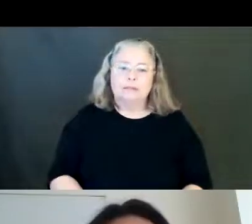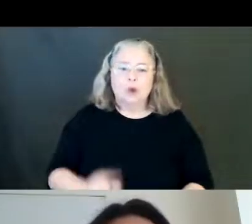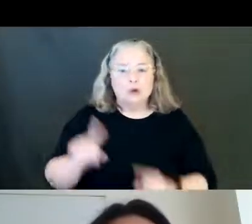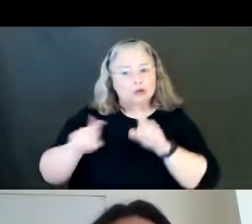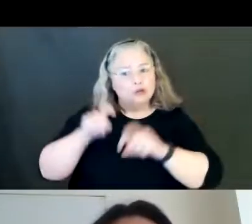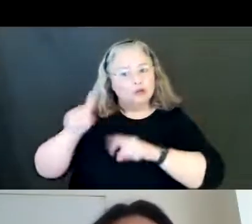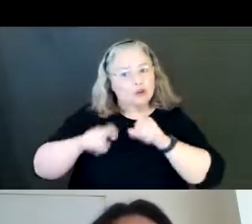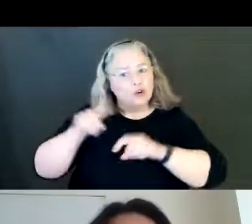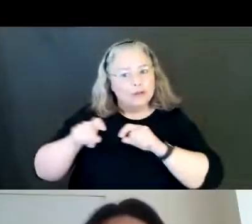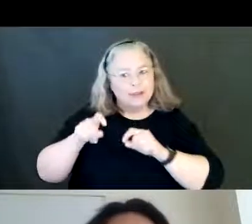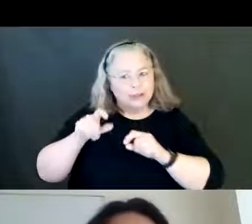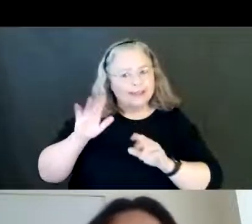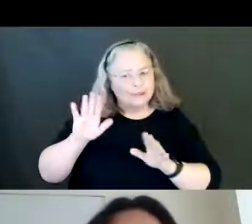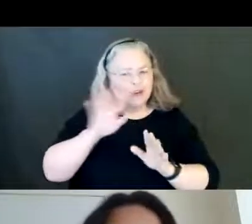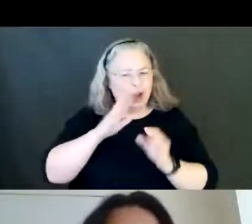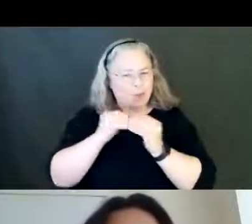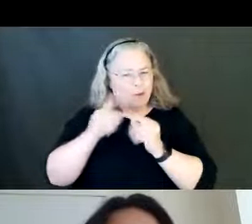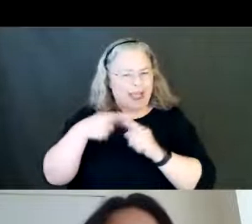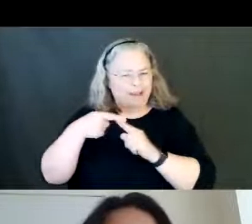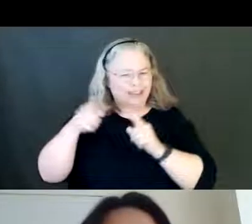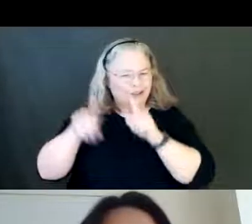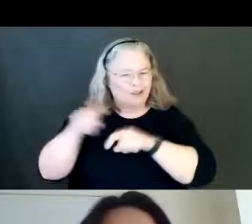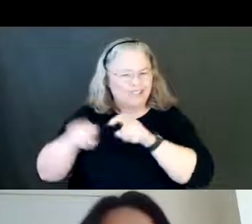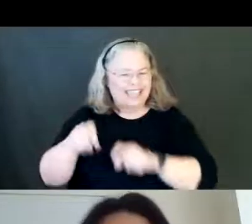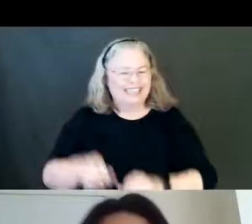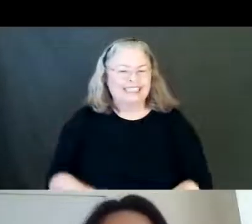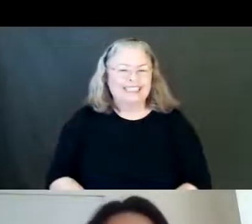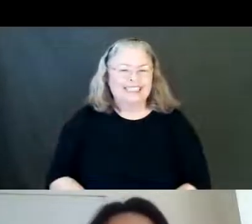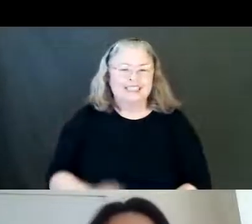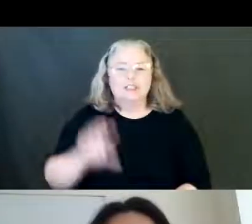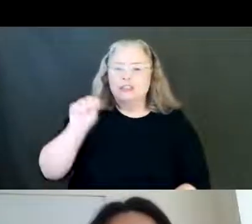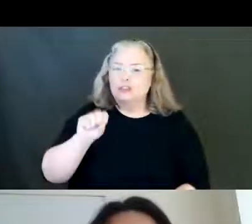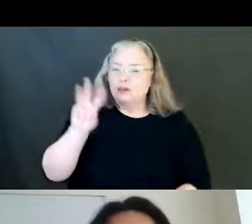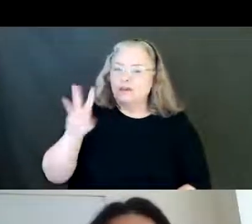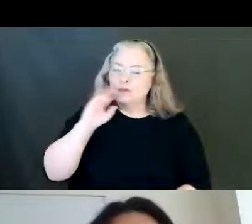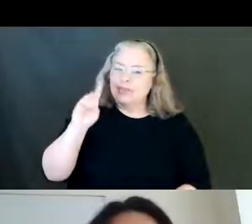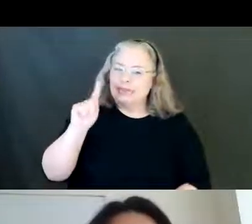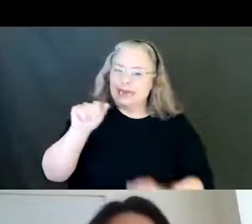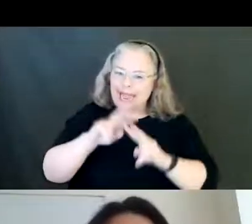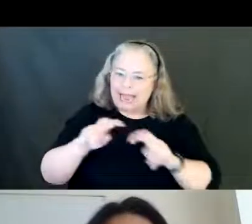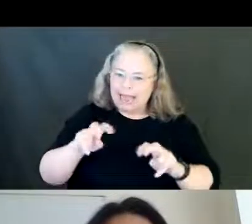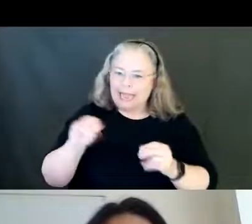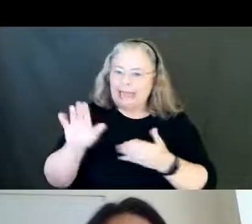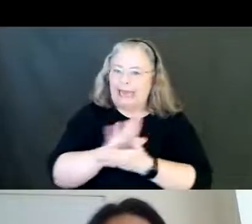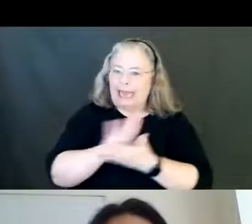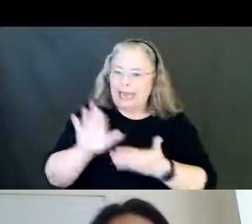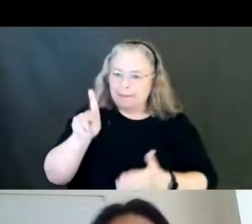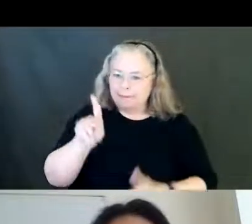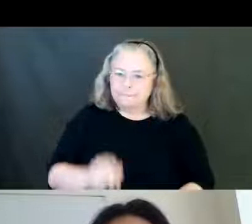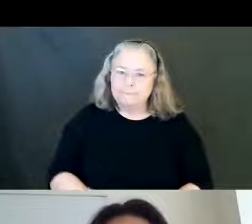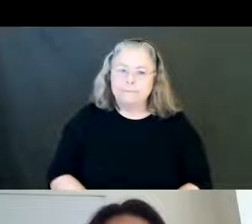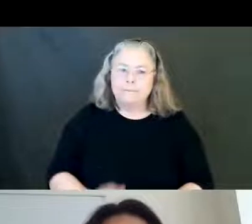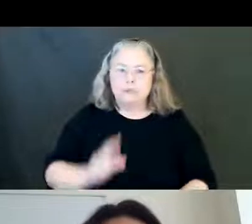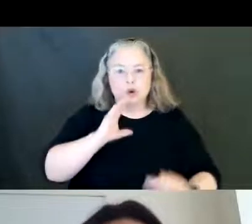Surveys. Yeah. Awesome. We'll talk a little bit more about that later too. Software for data analysis and cleanup.